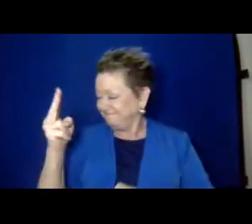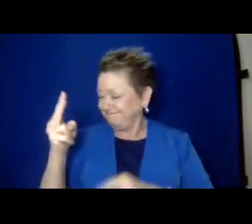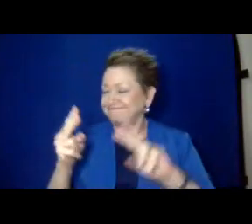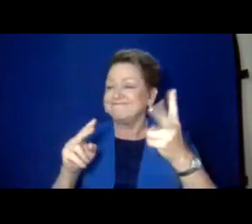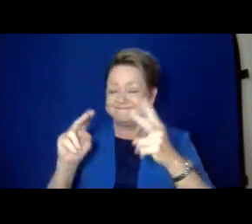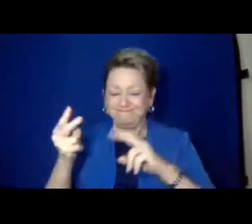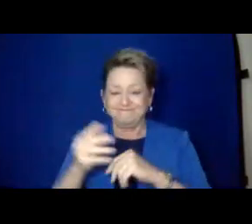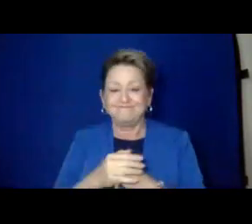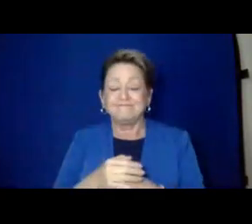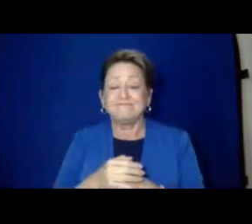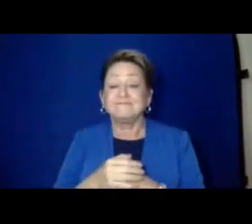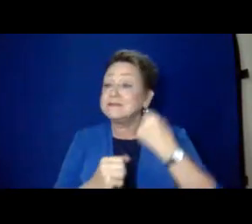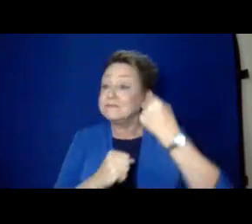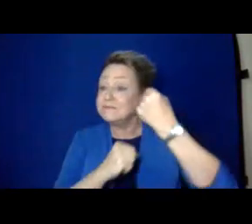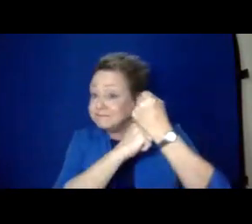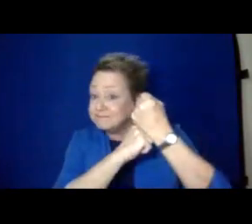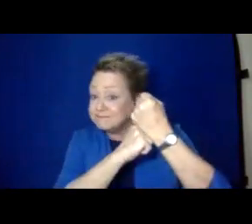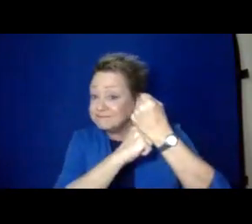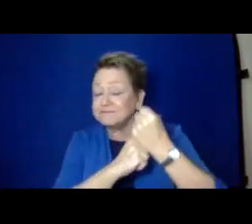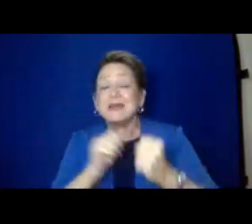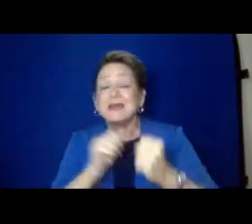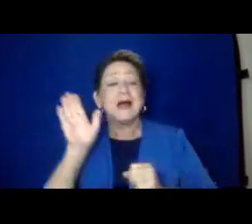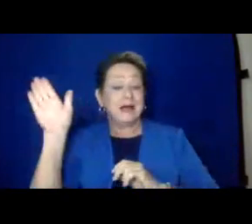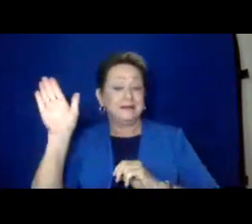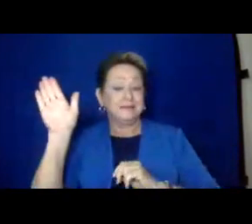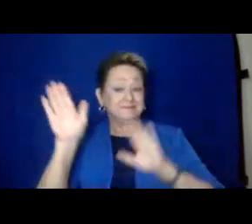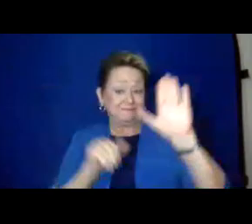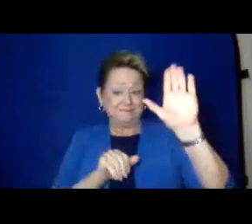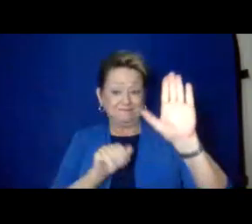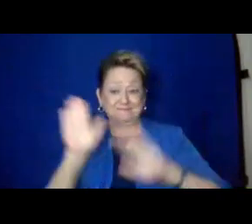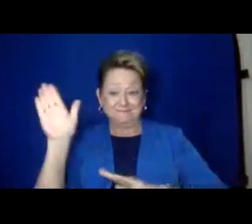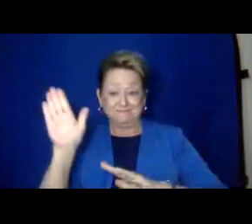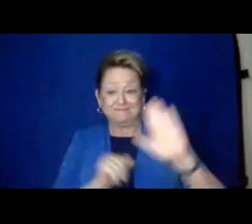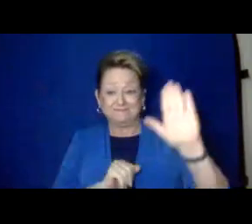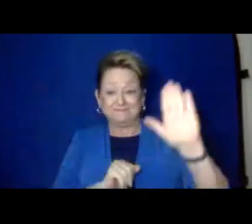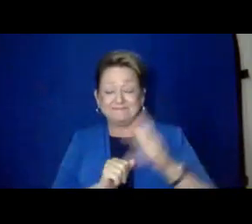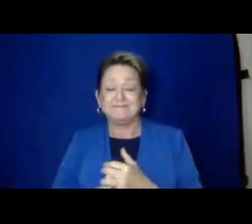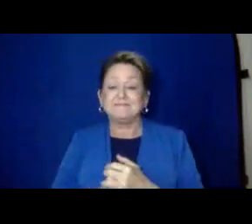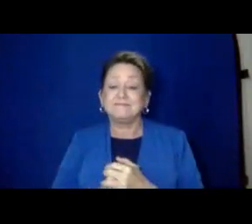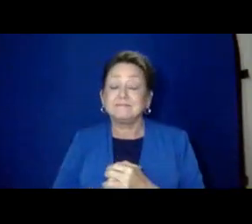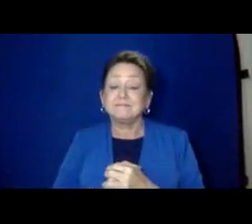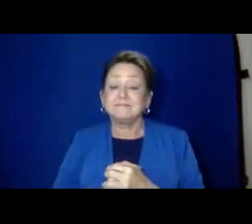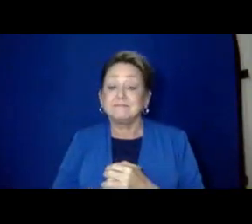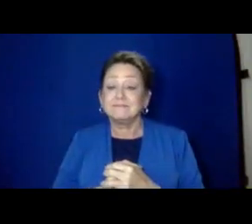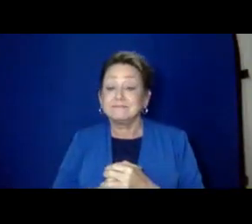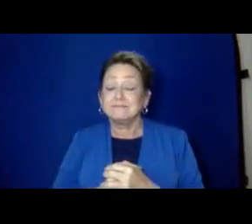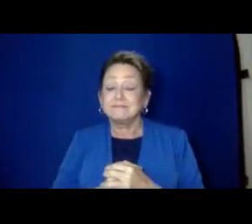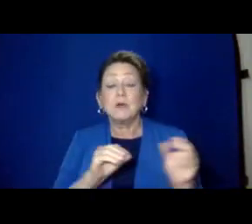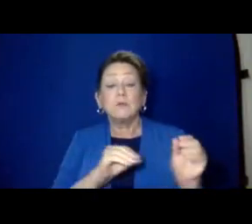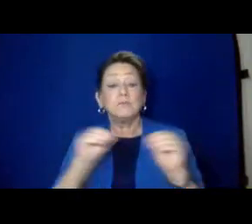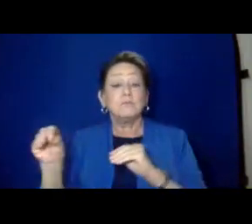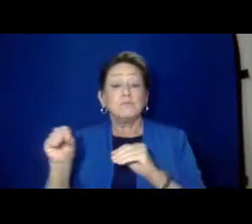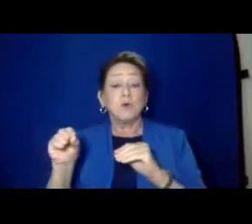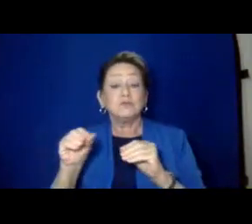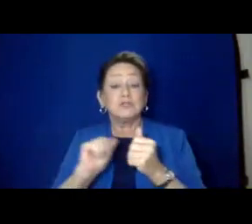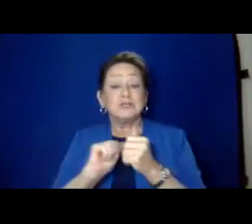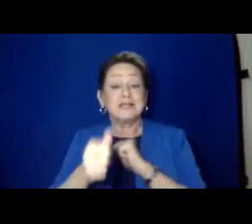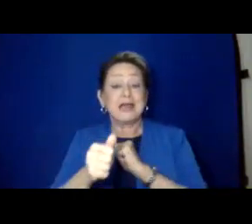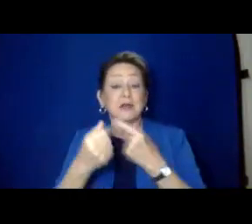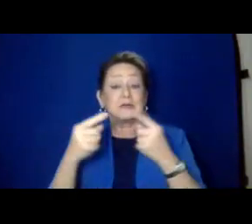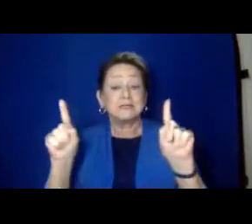Second. All in favor? Aye. Aye. Aye. Aye. Motion